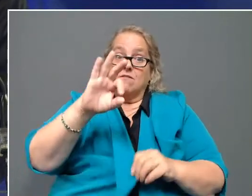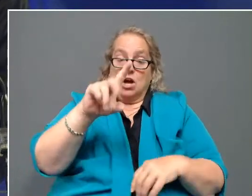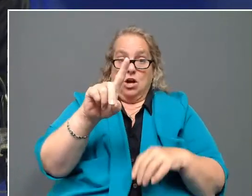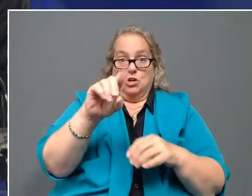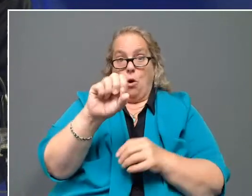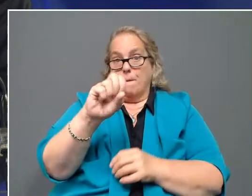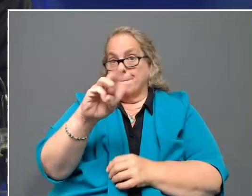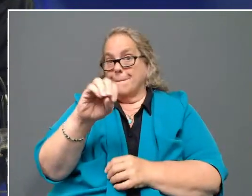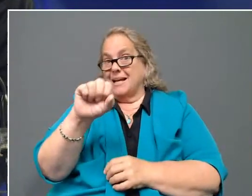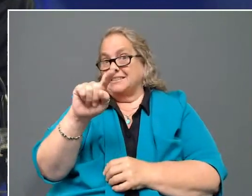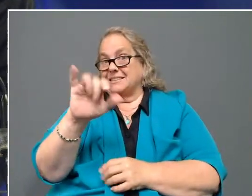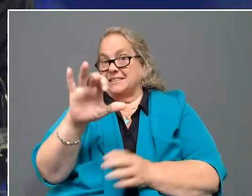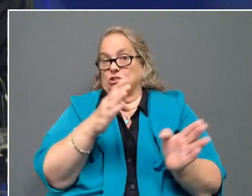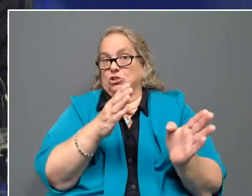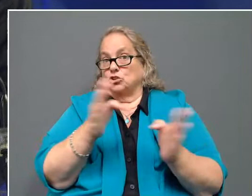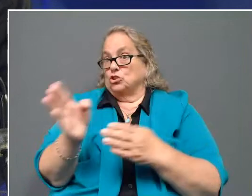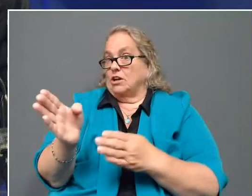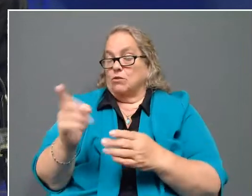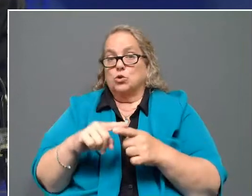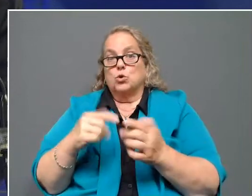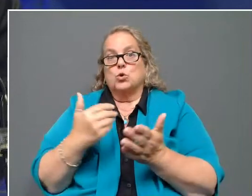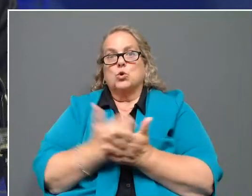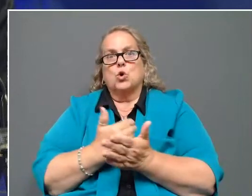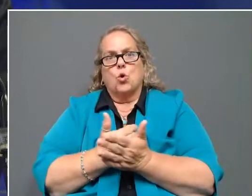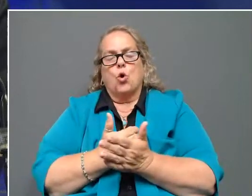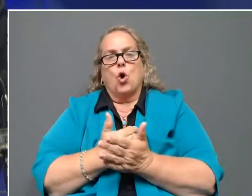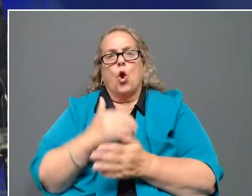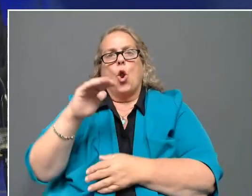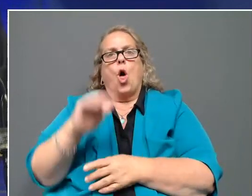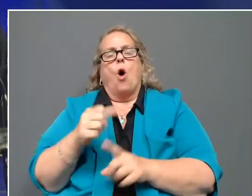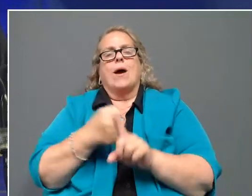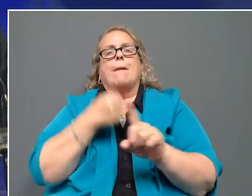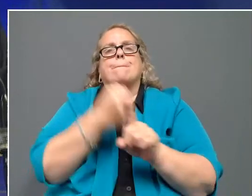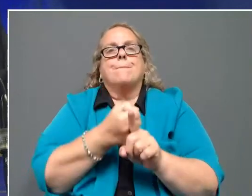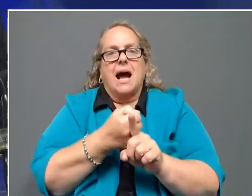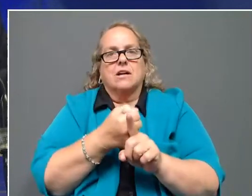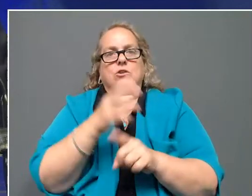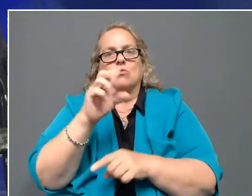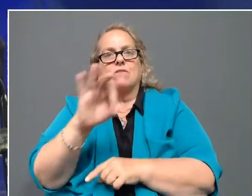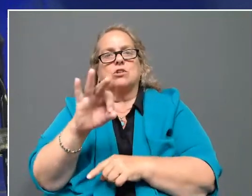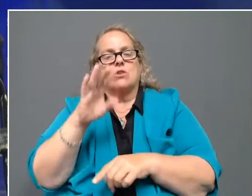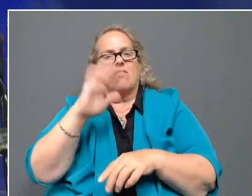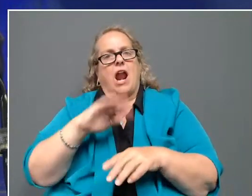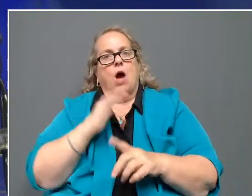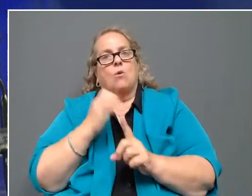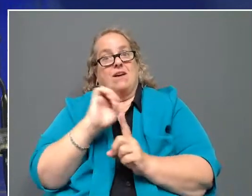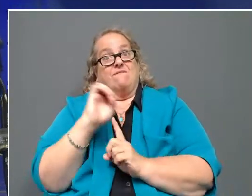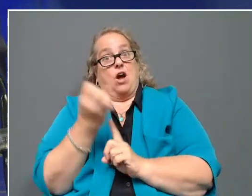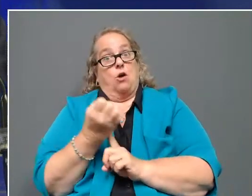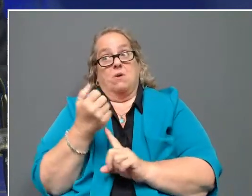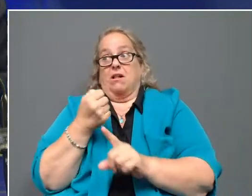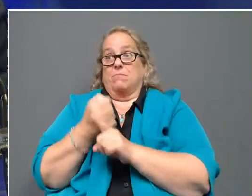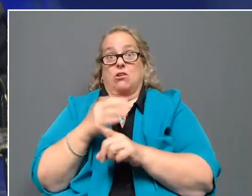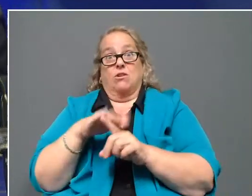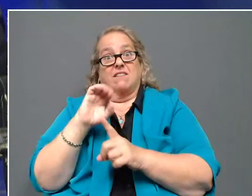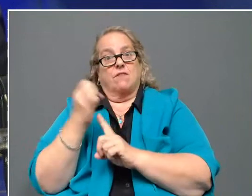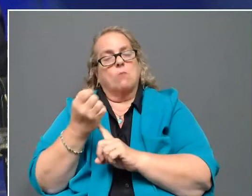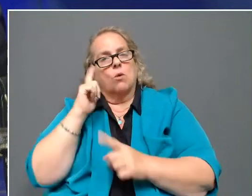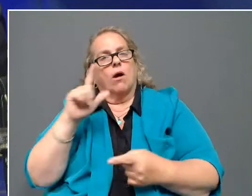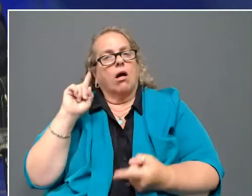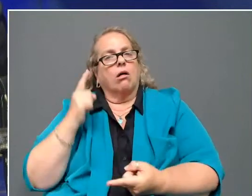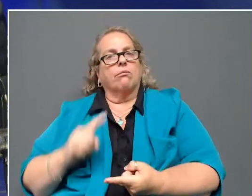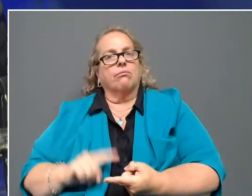to newer, lower impact refrigerants, which are going to greatly reduce environmental impacts. And another reason to